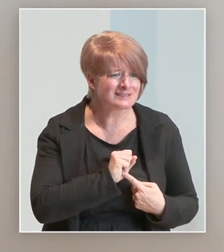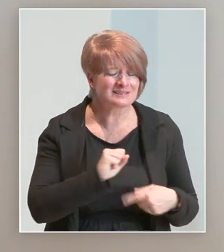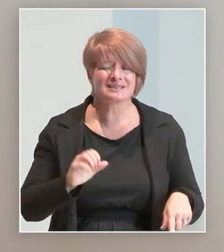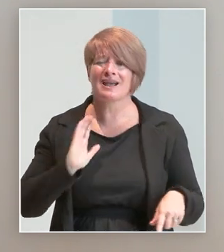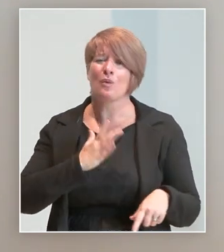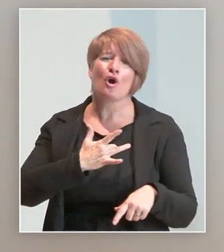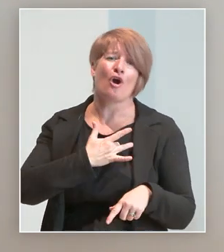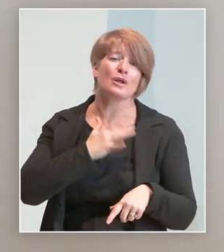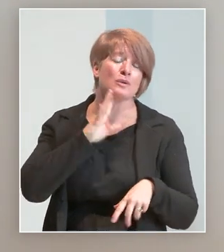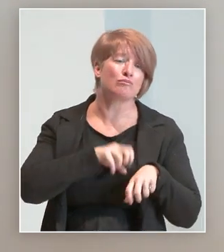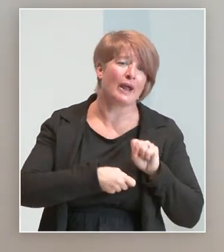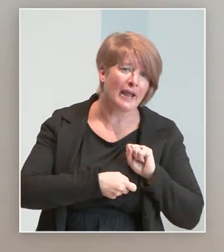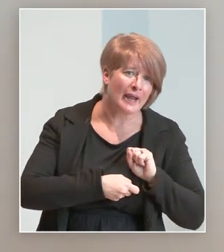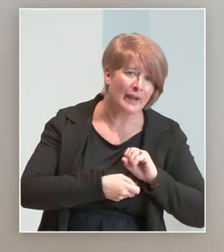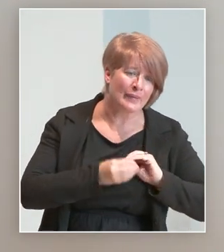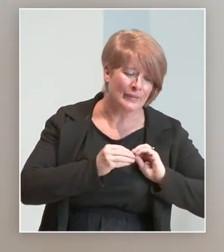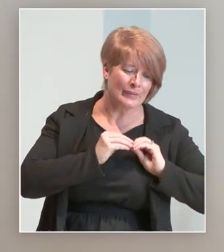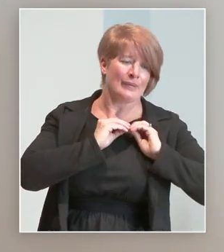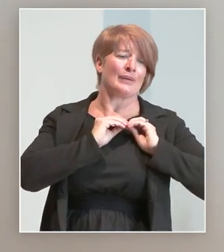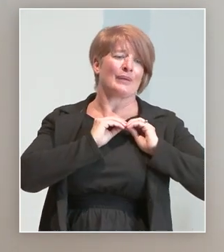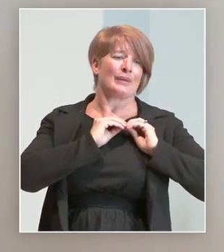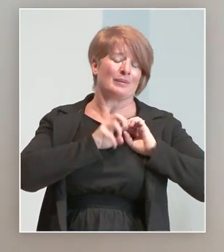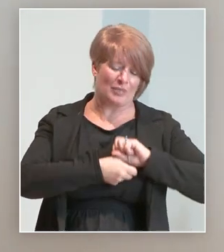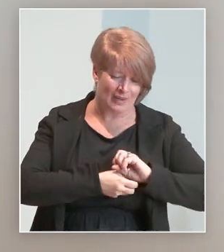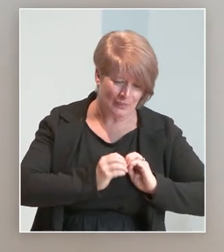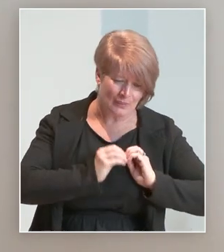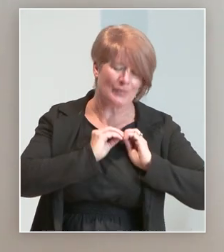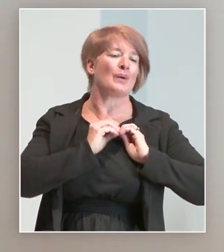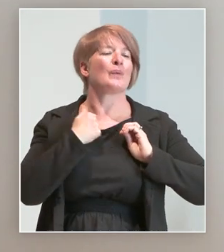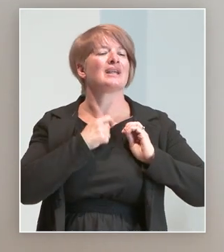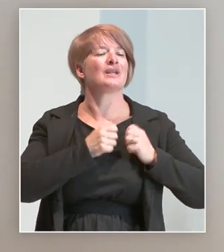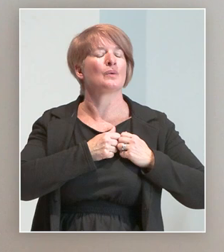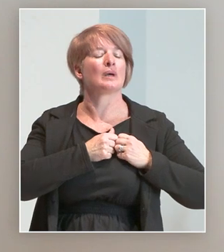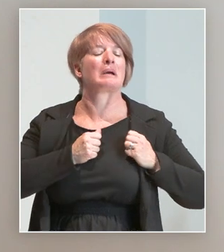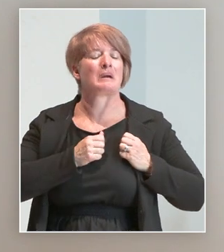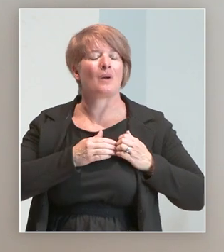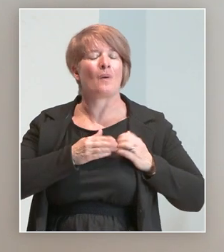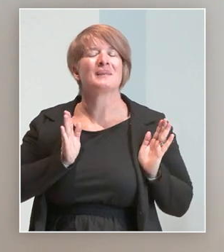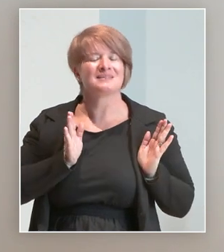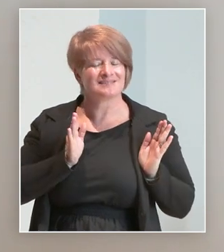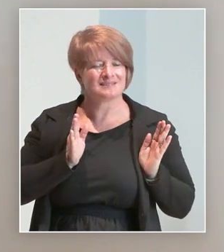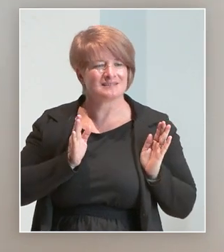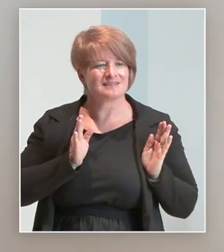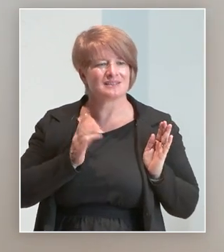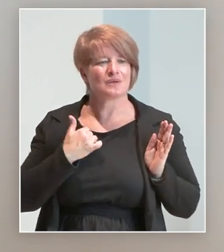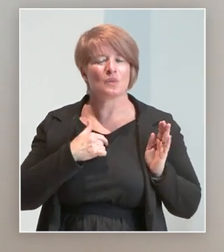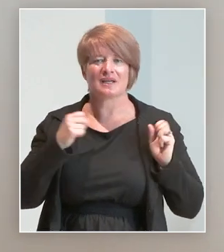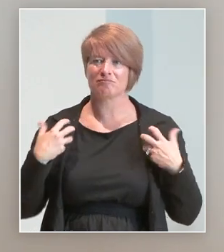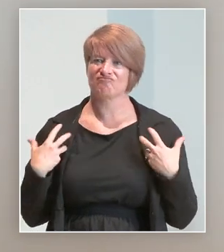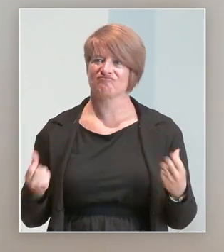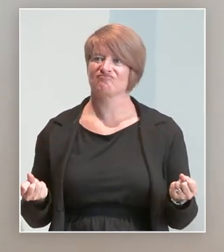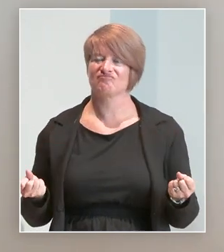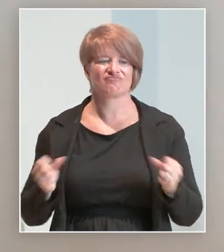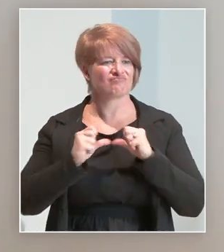though our hearts will break and get fissured in this world, we need to keep them open enough so we can be brazen